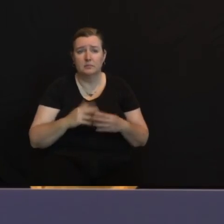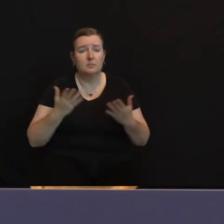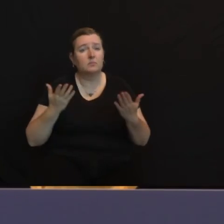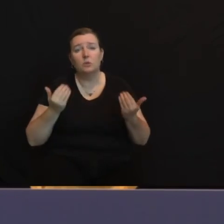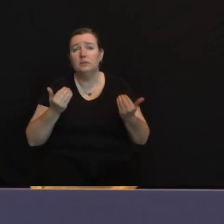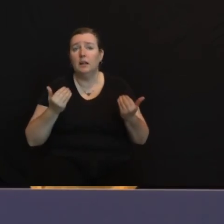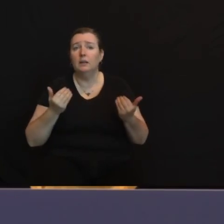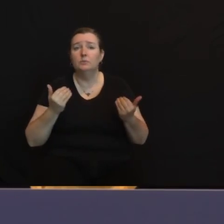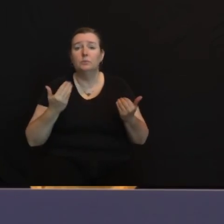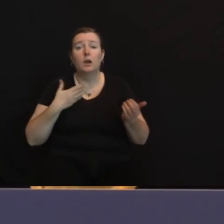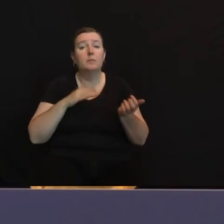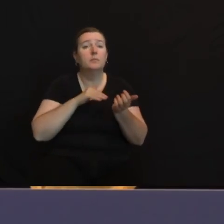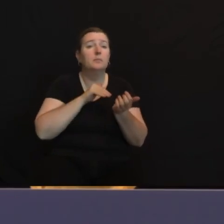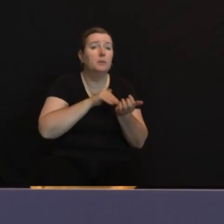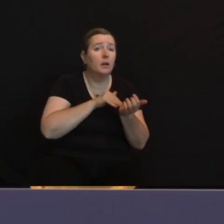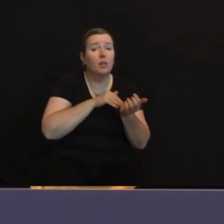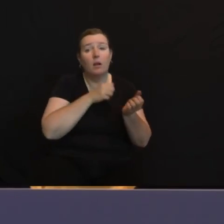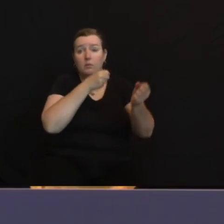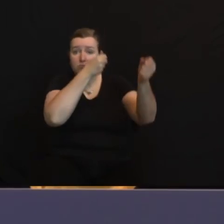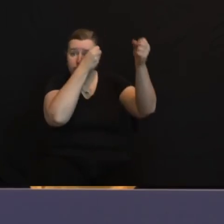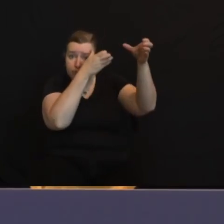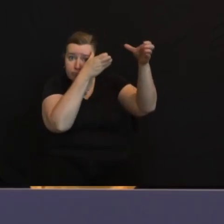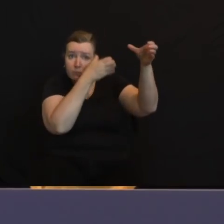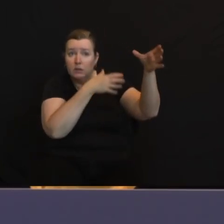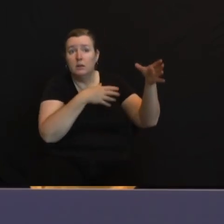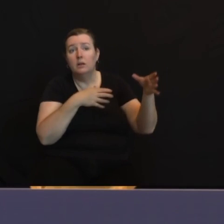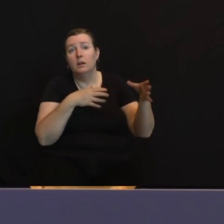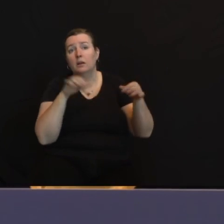virus is light years different than it was in March.